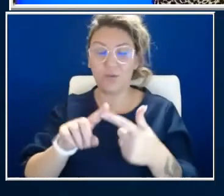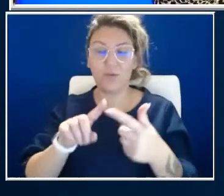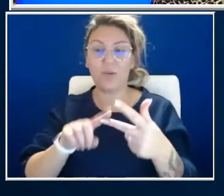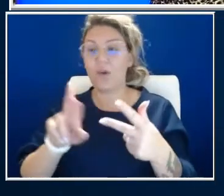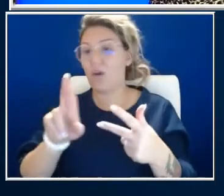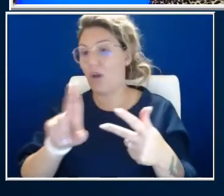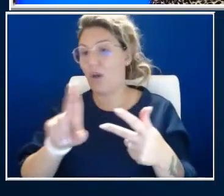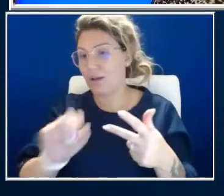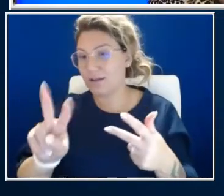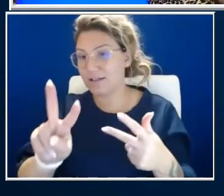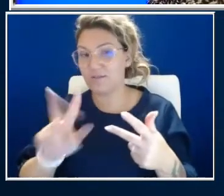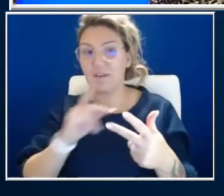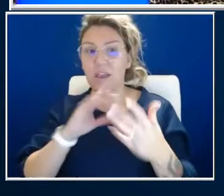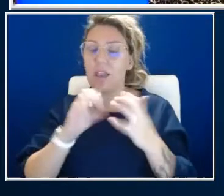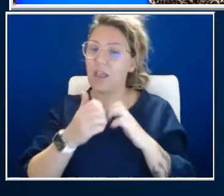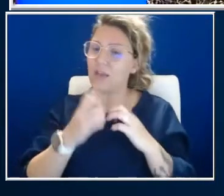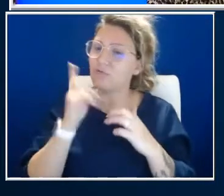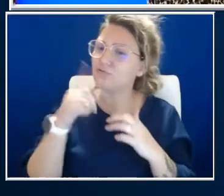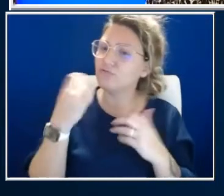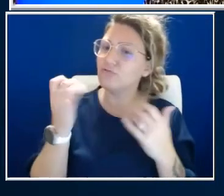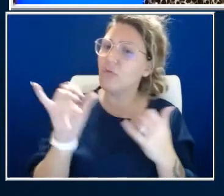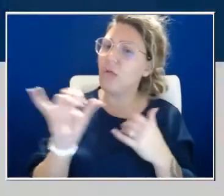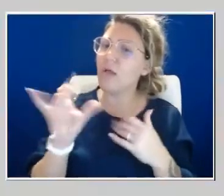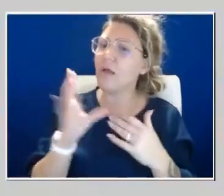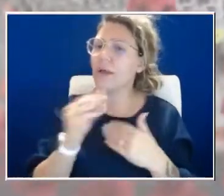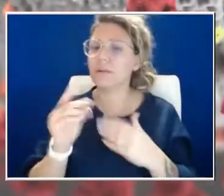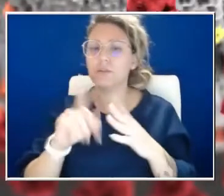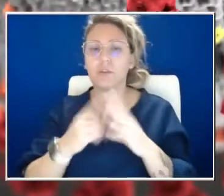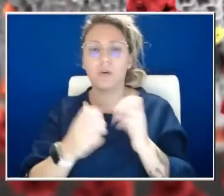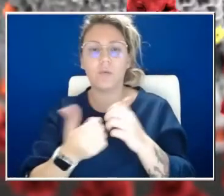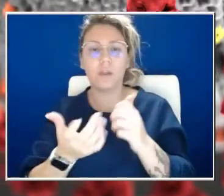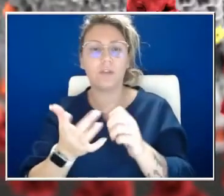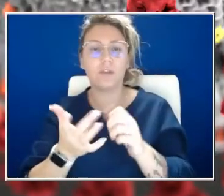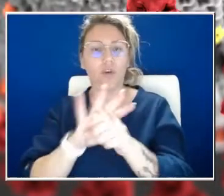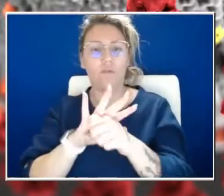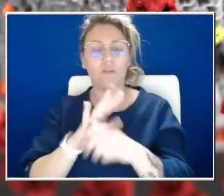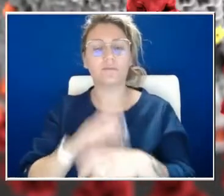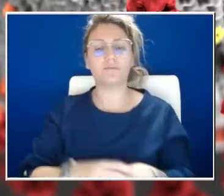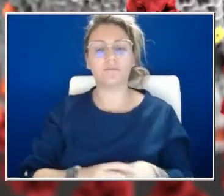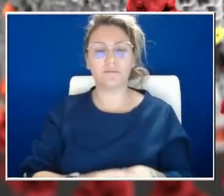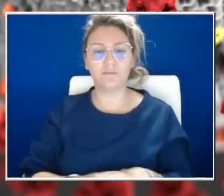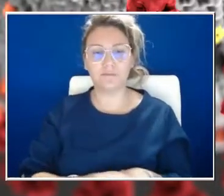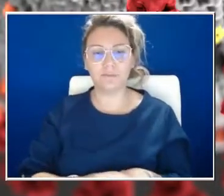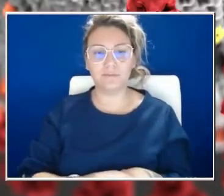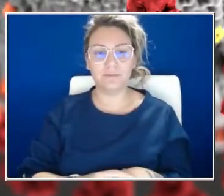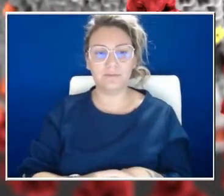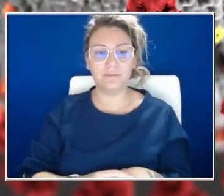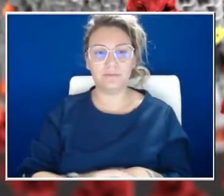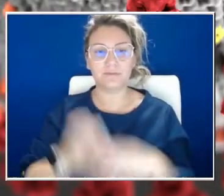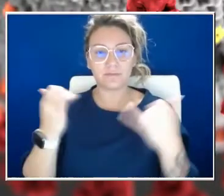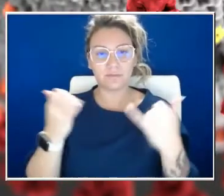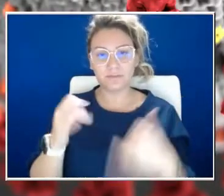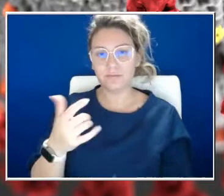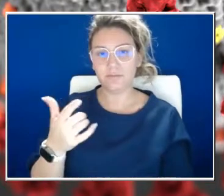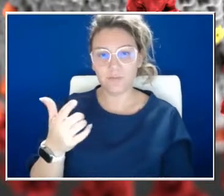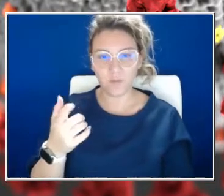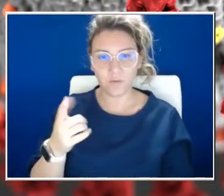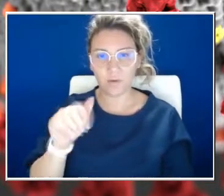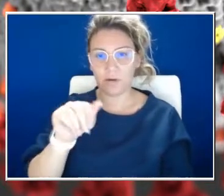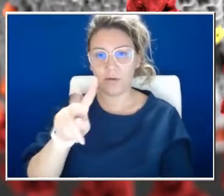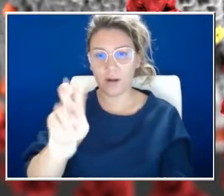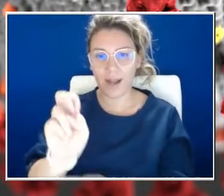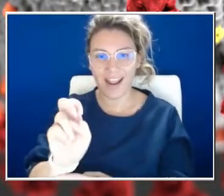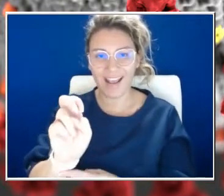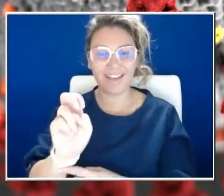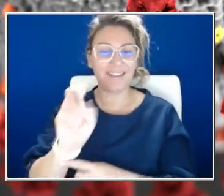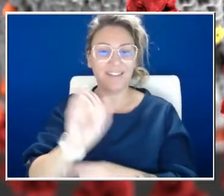How are we looking? And let's start with COVID as usual. Yeah, right now in the hospital, we have 21 active